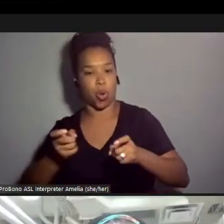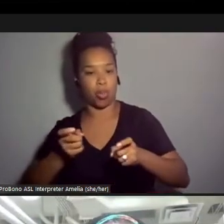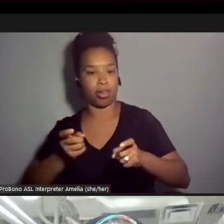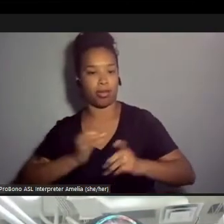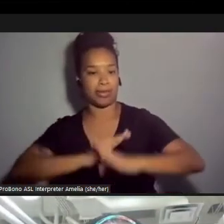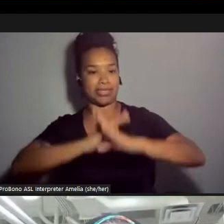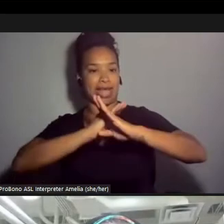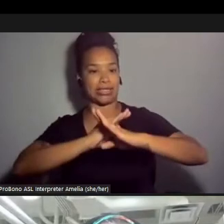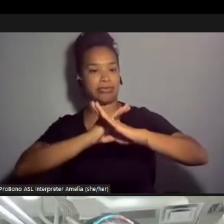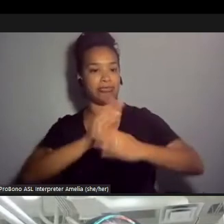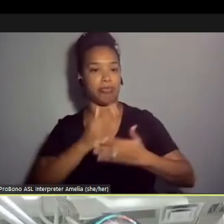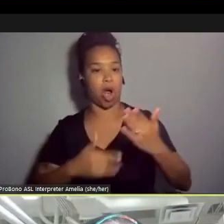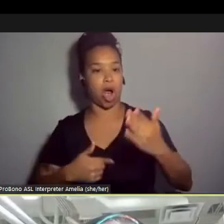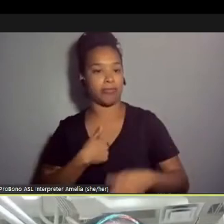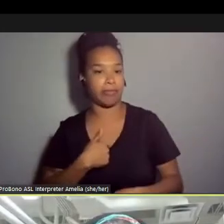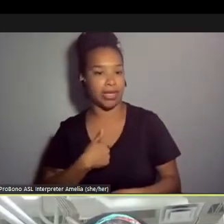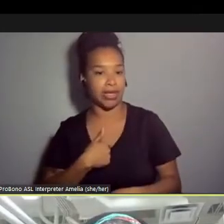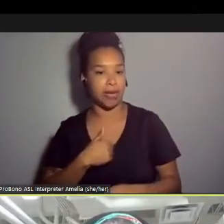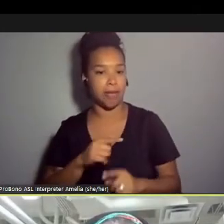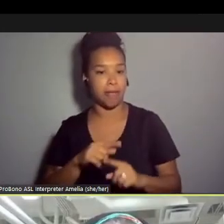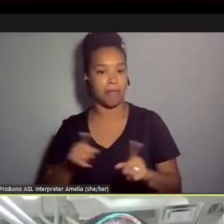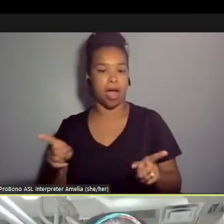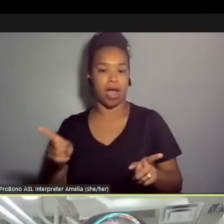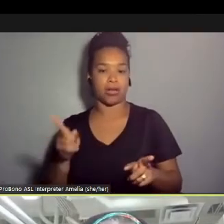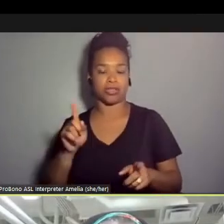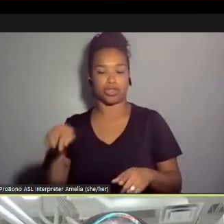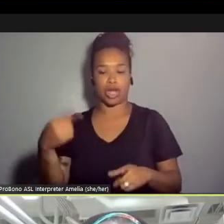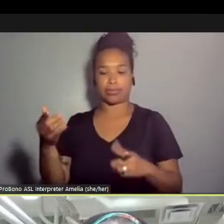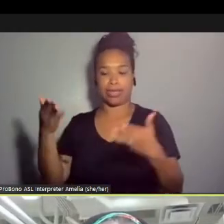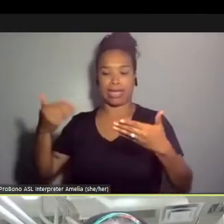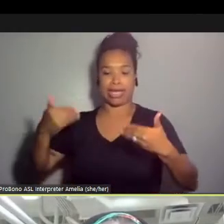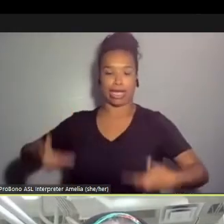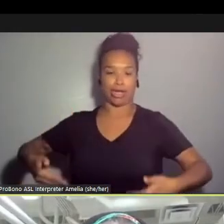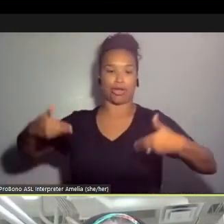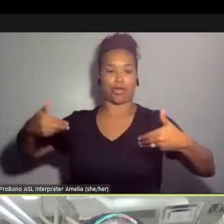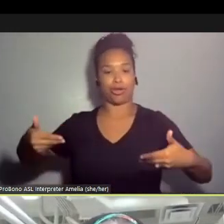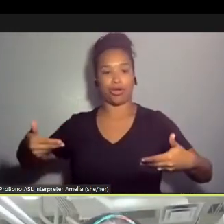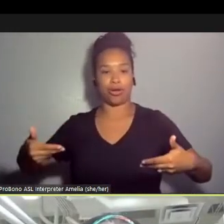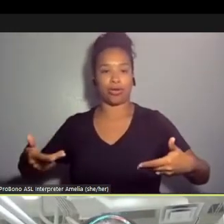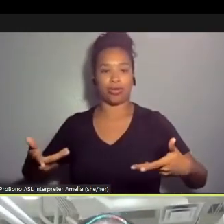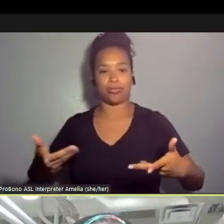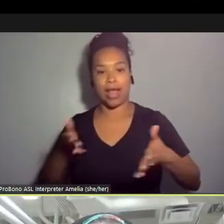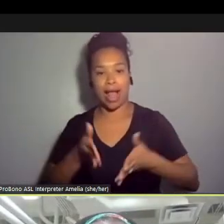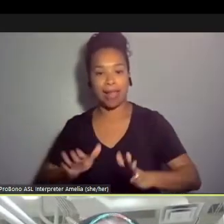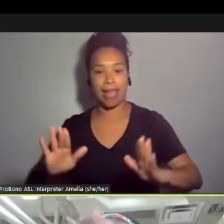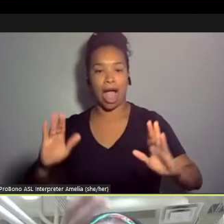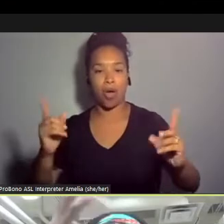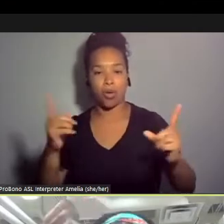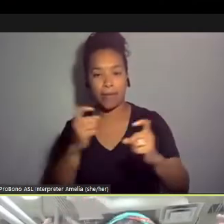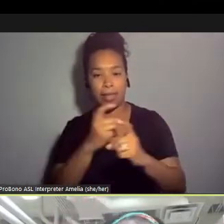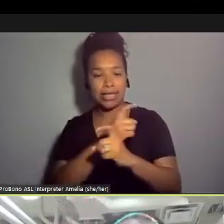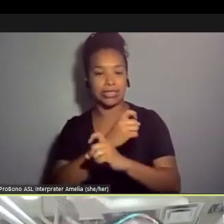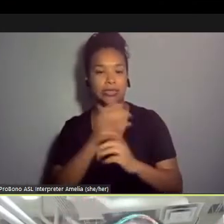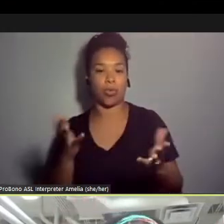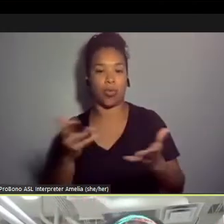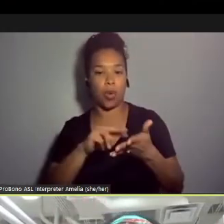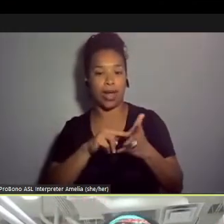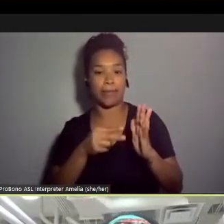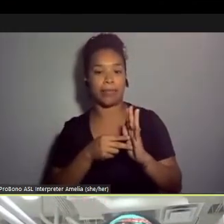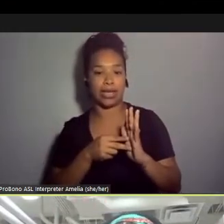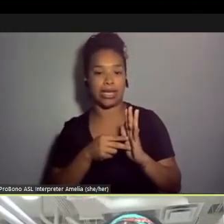me, but to just be present and to allow the complexities of what it means in terms of